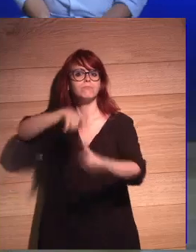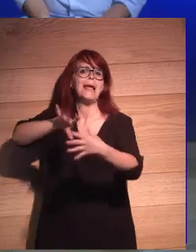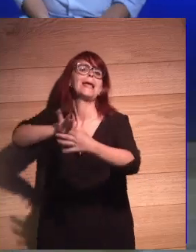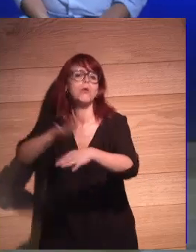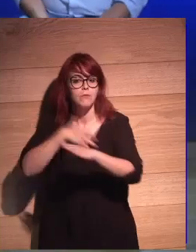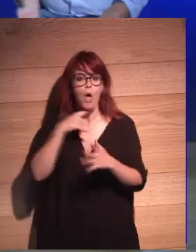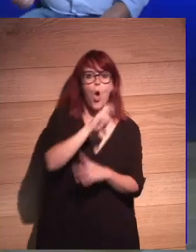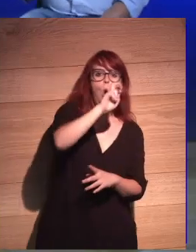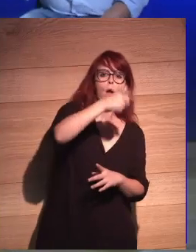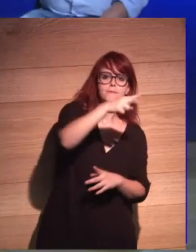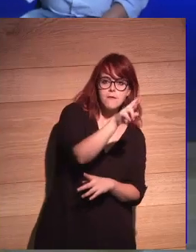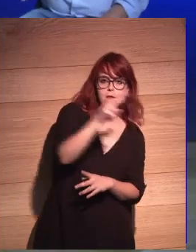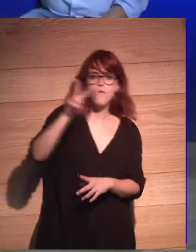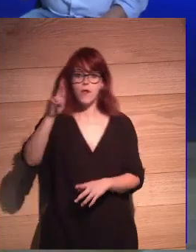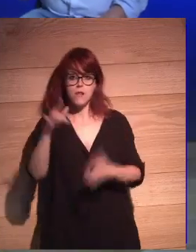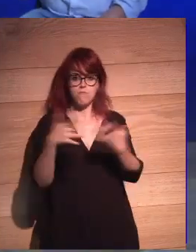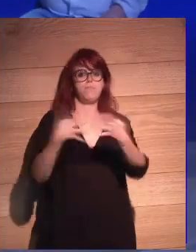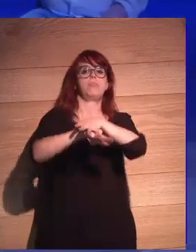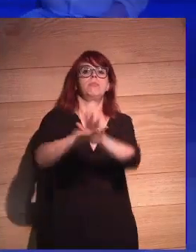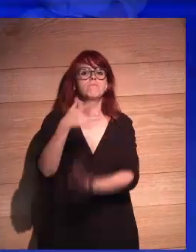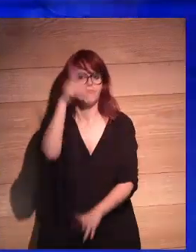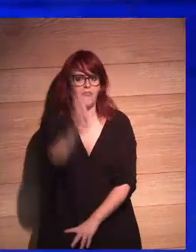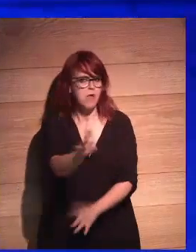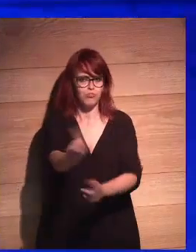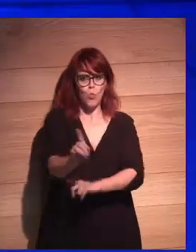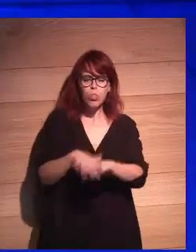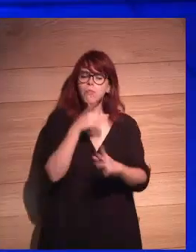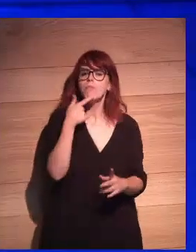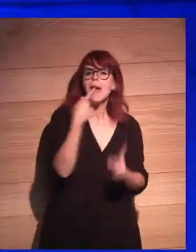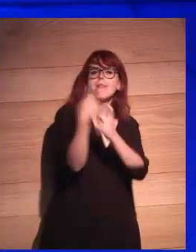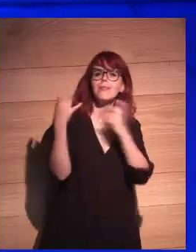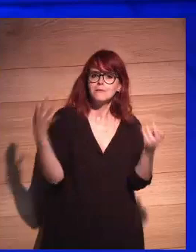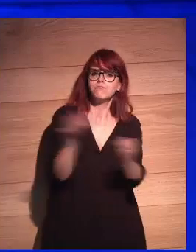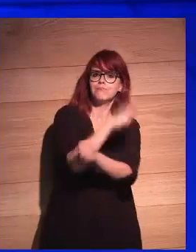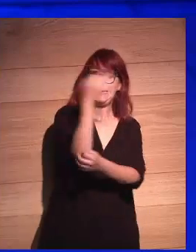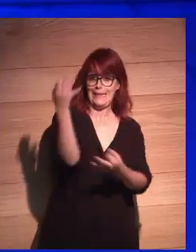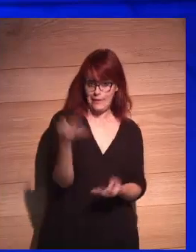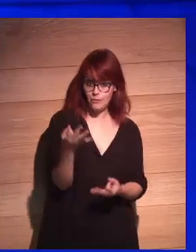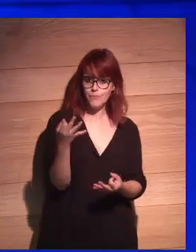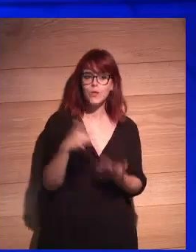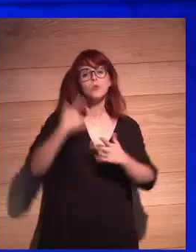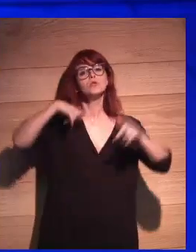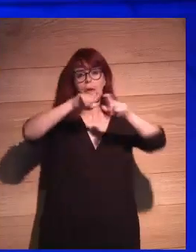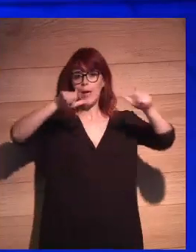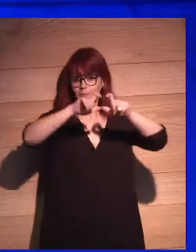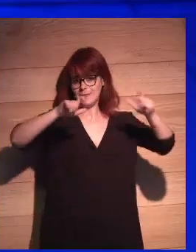it just because it's there and decide what they want to tell? In our case,